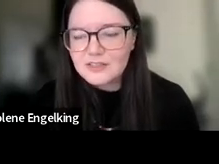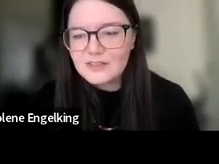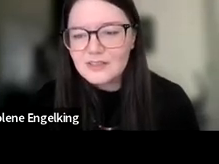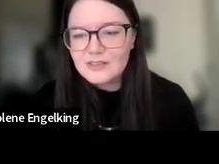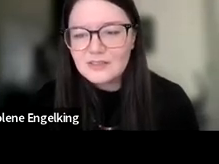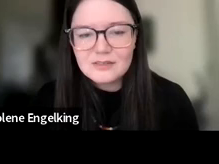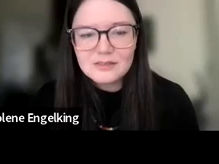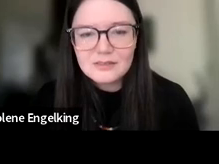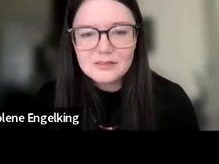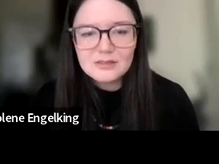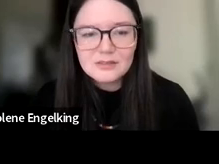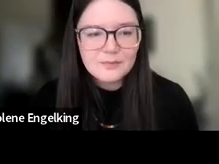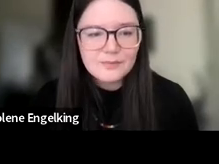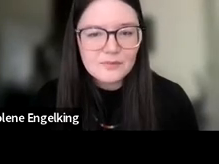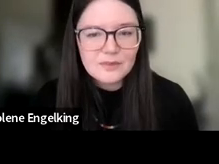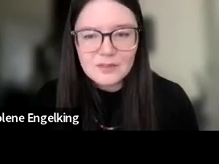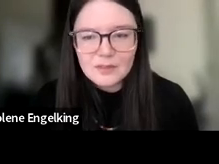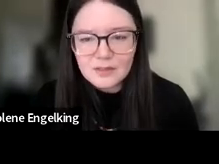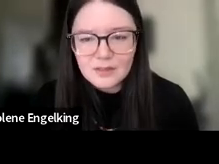so please.